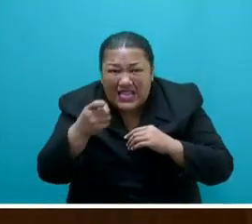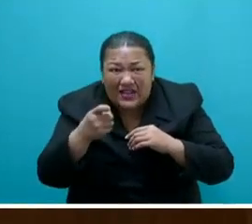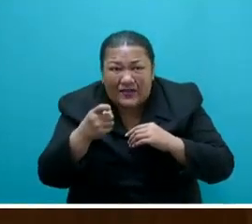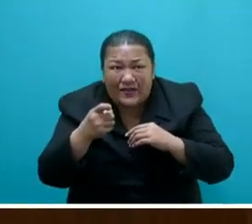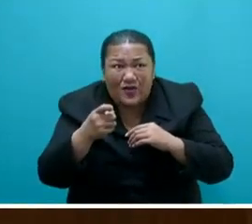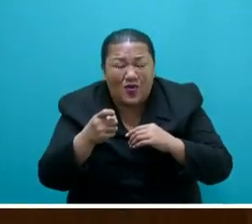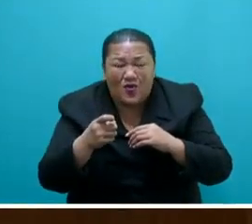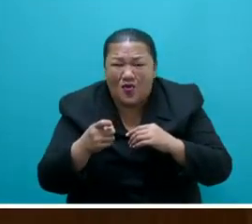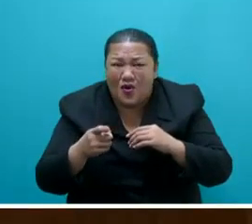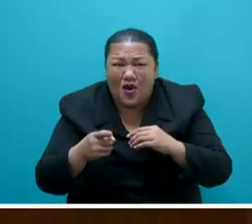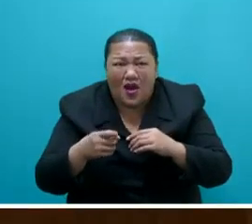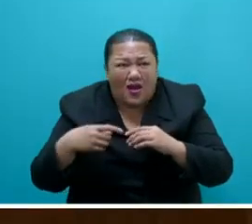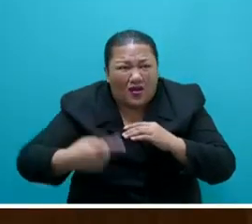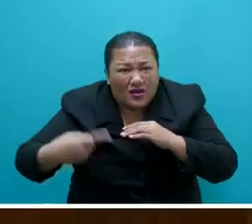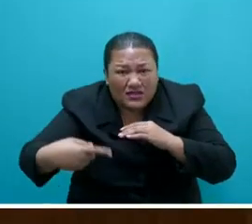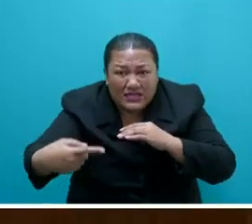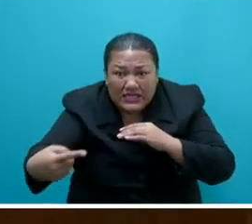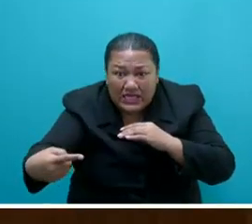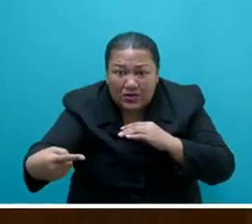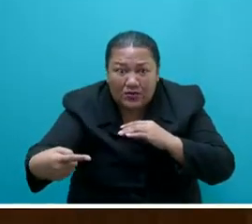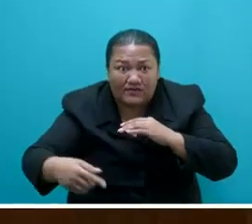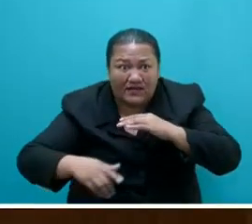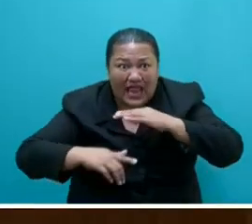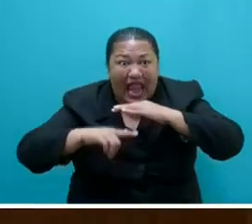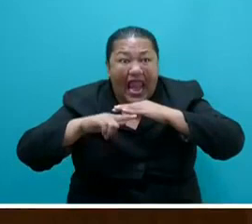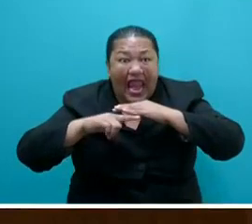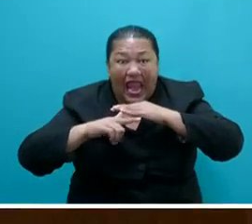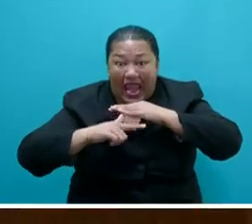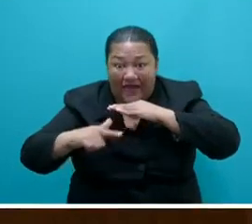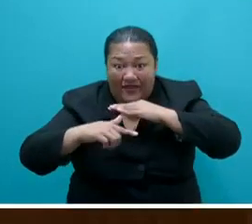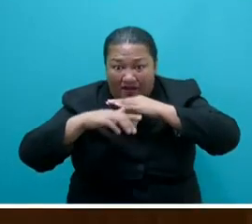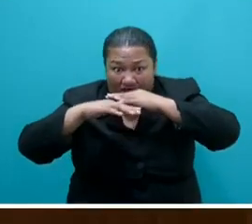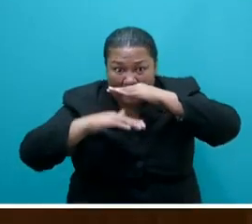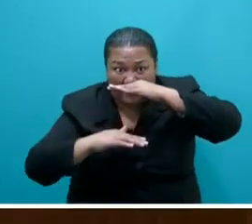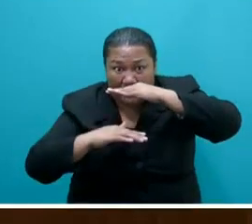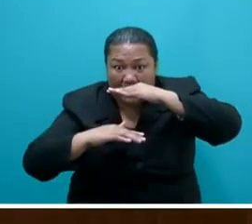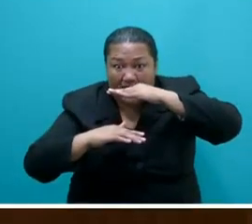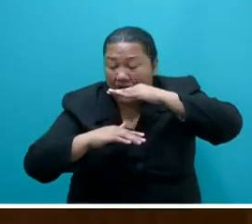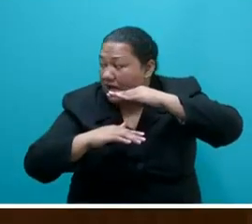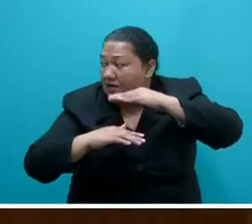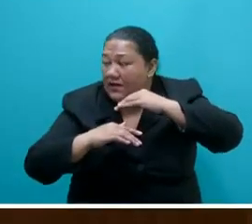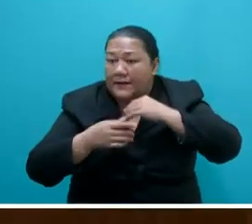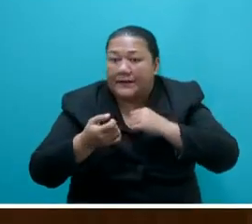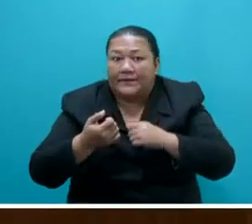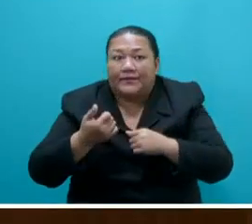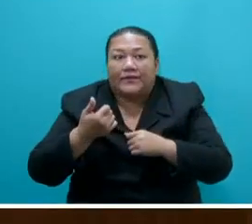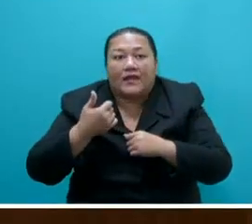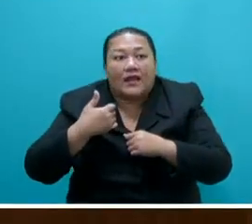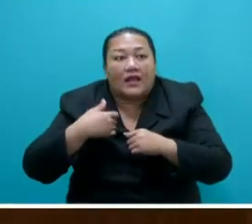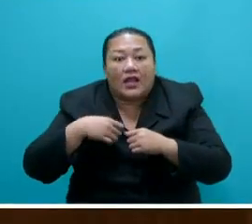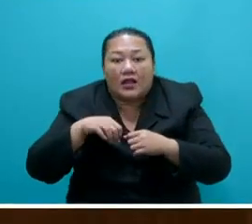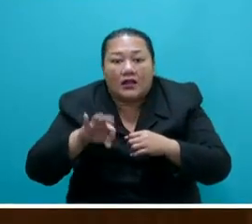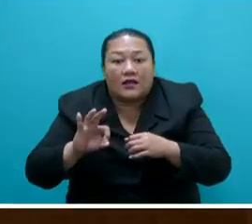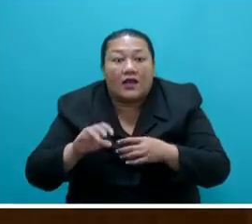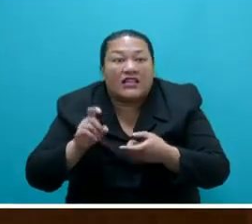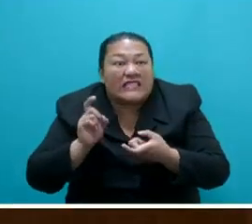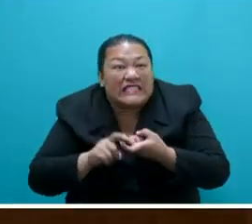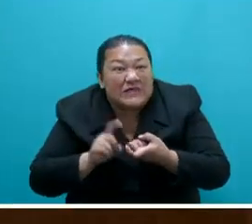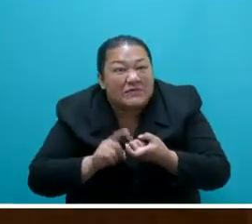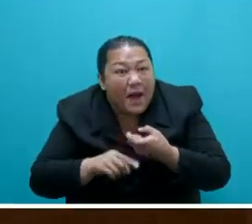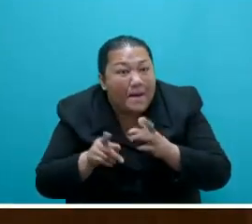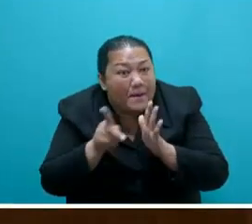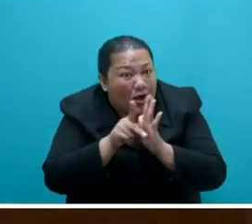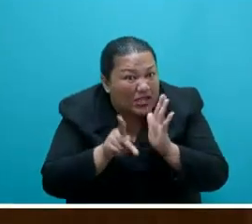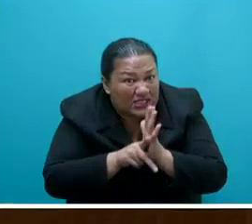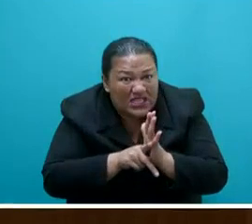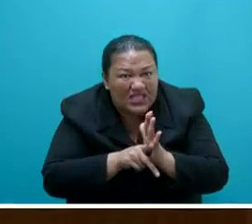gutter politics, if you can continue to manufacture despair and make a mockery of truth and decorum, I will make